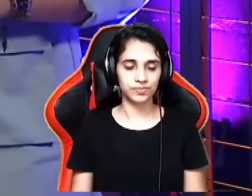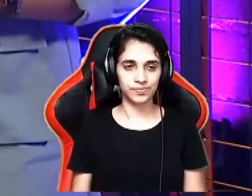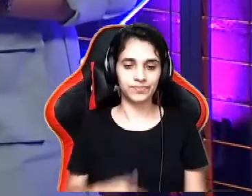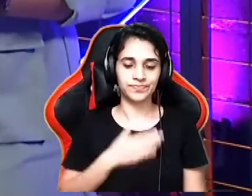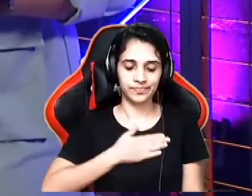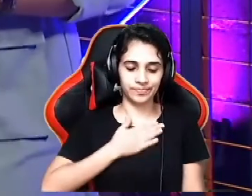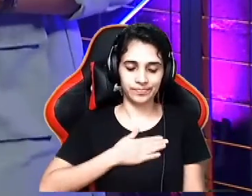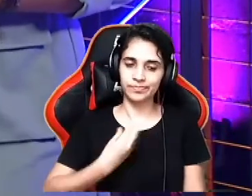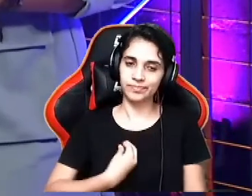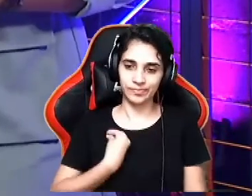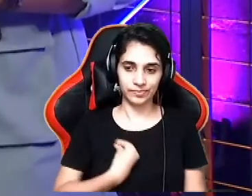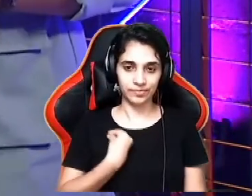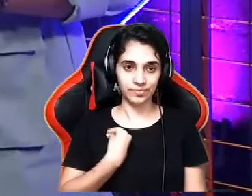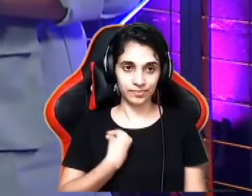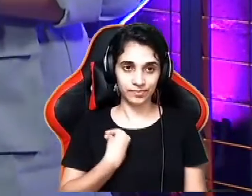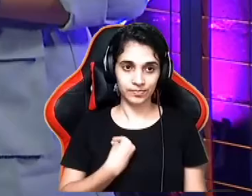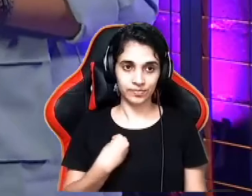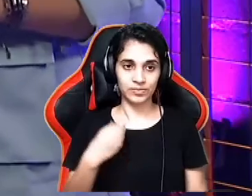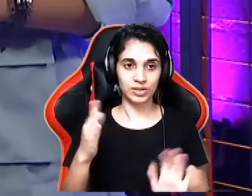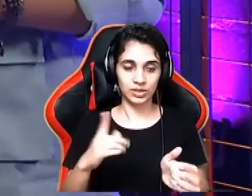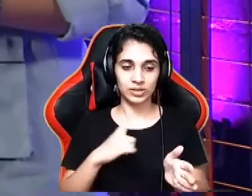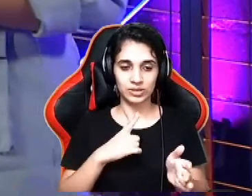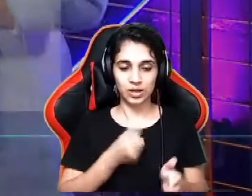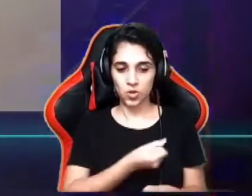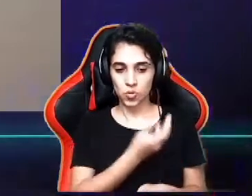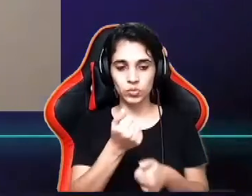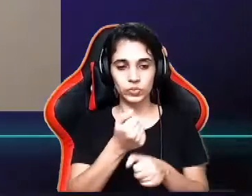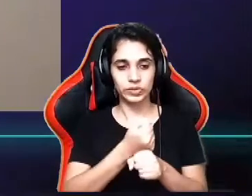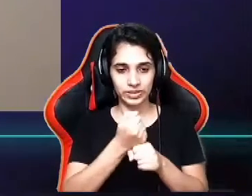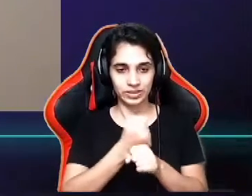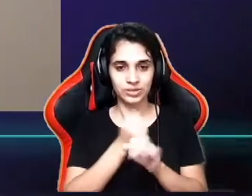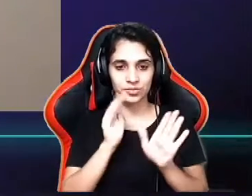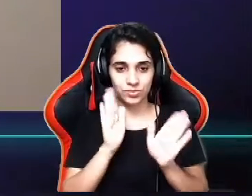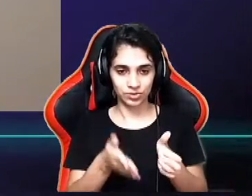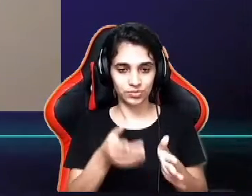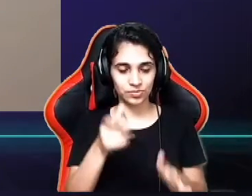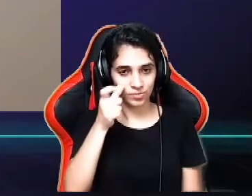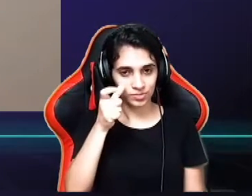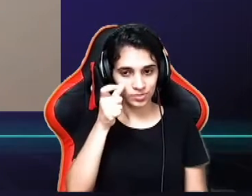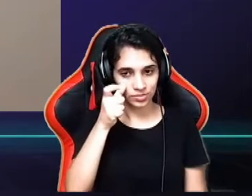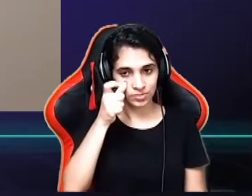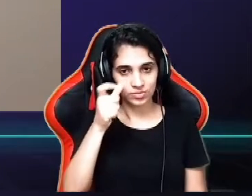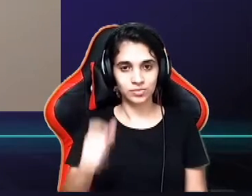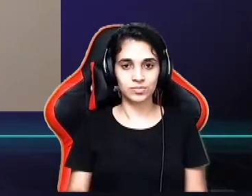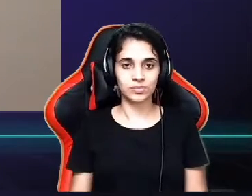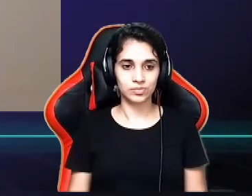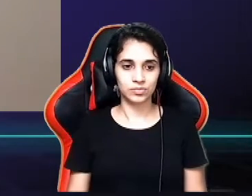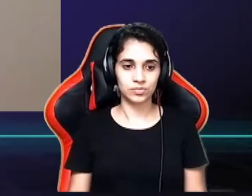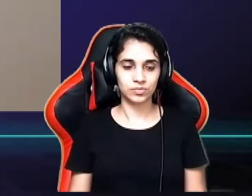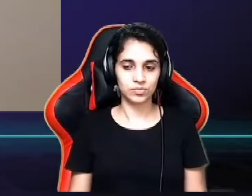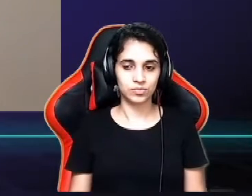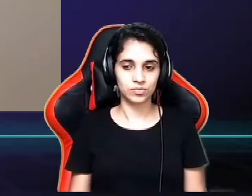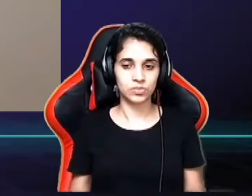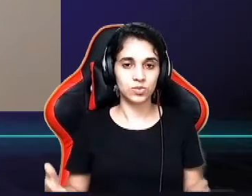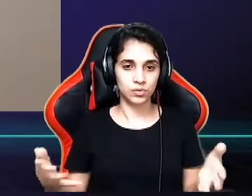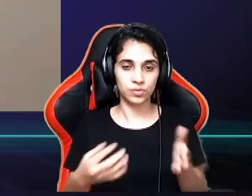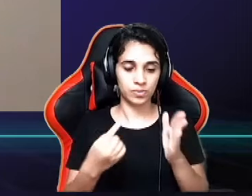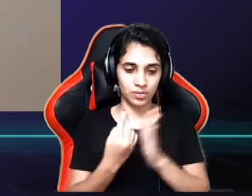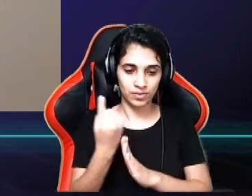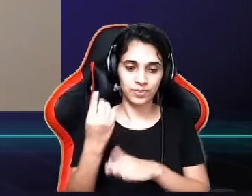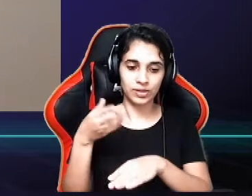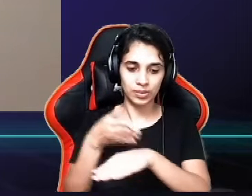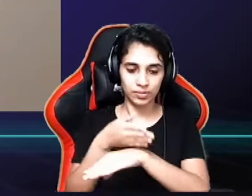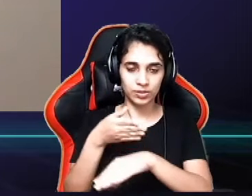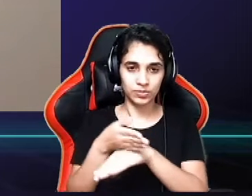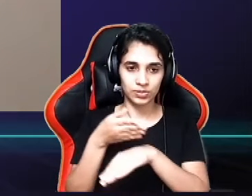is a real pleasure being here. Um, I've been part of the audience in the